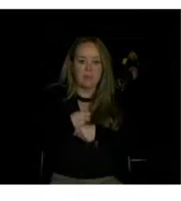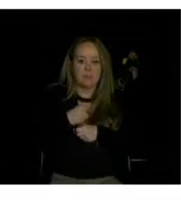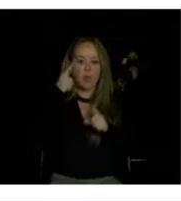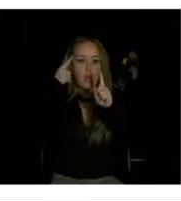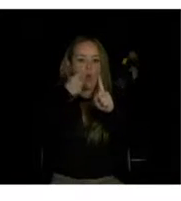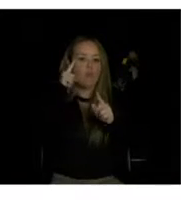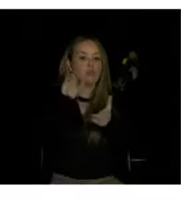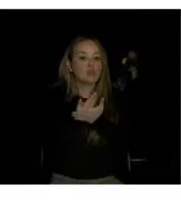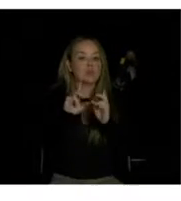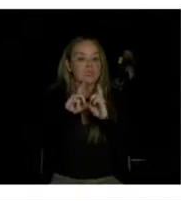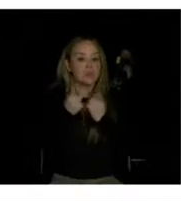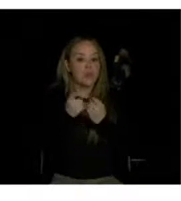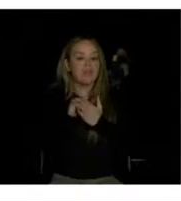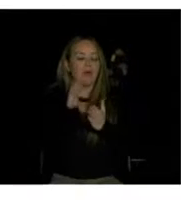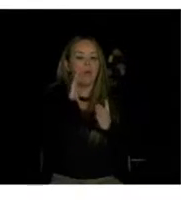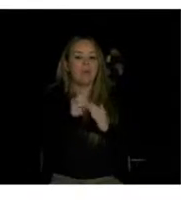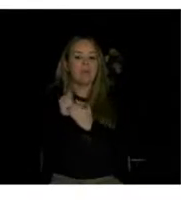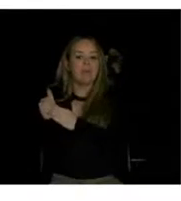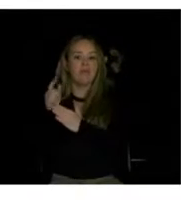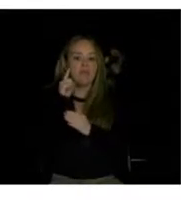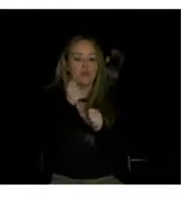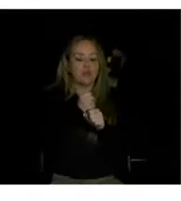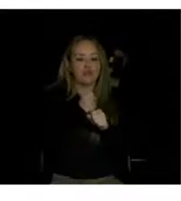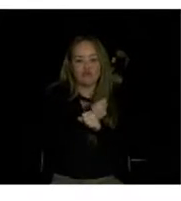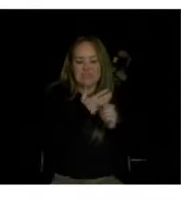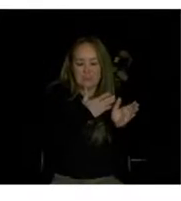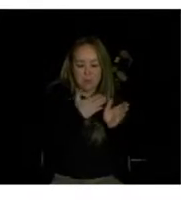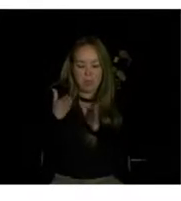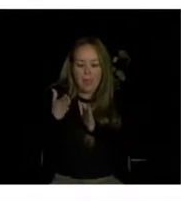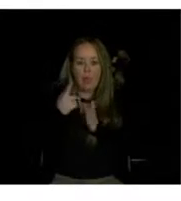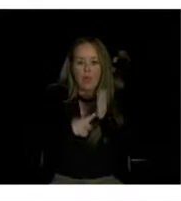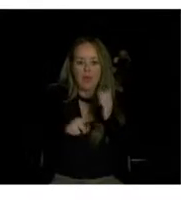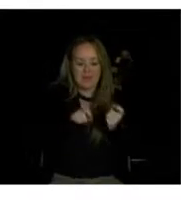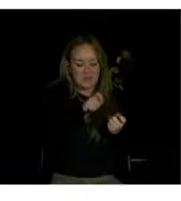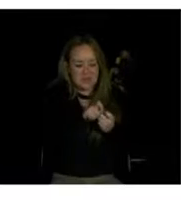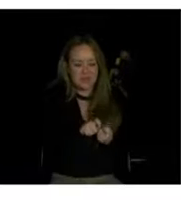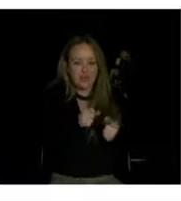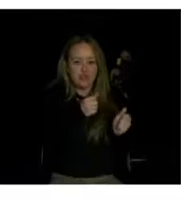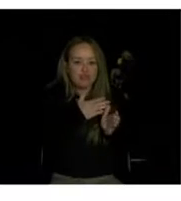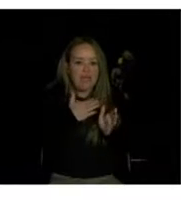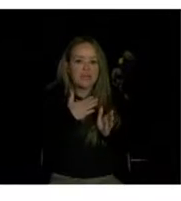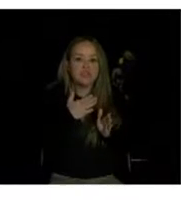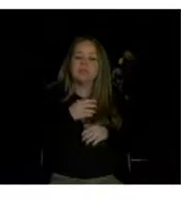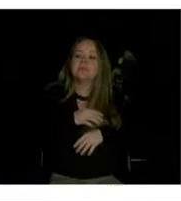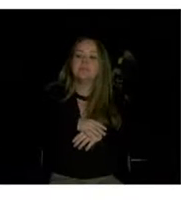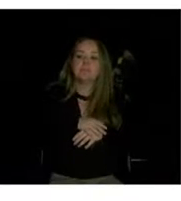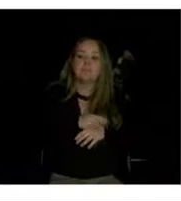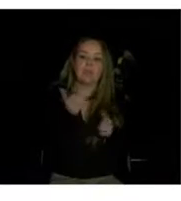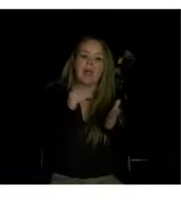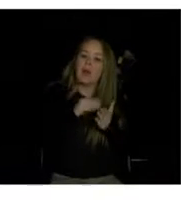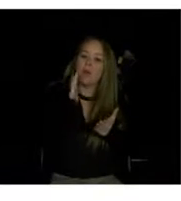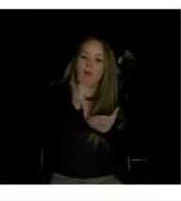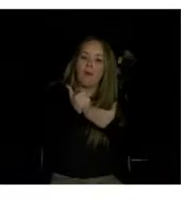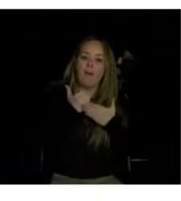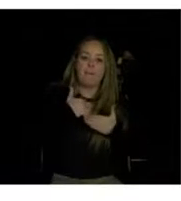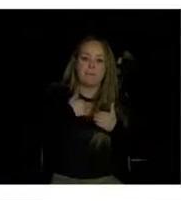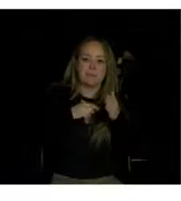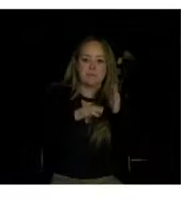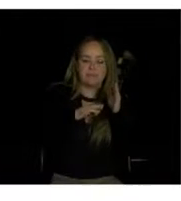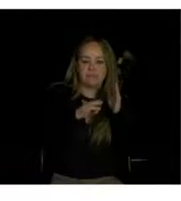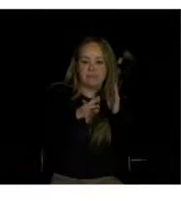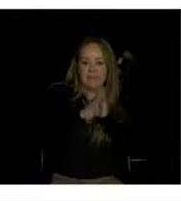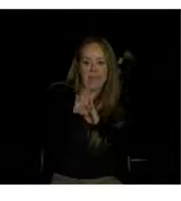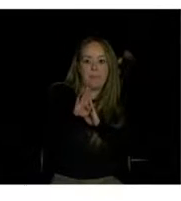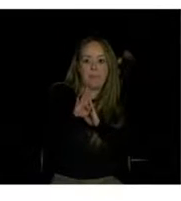district. That'll lead to a strategic plan with specific strategies, and again, will help us kind of build and shape